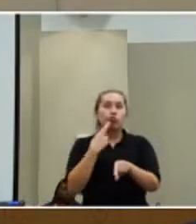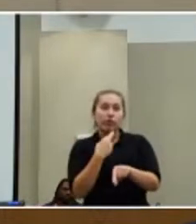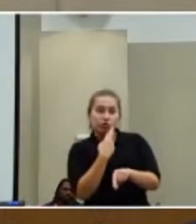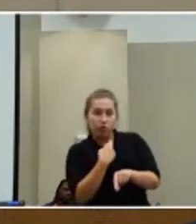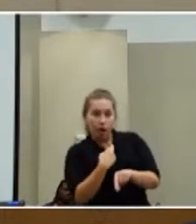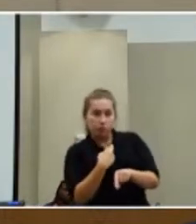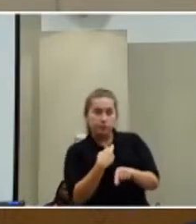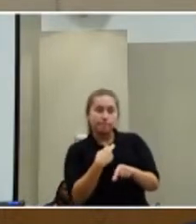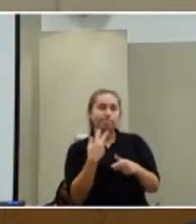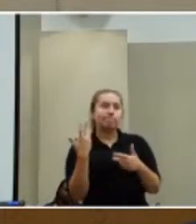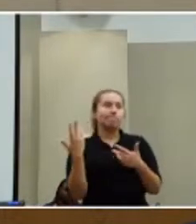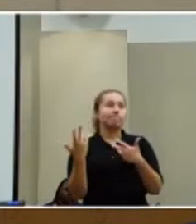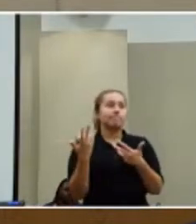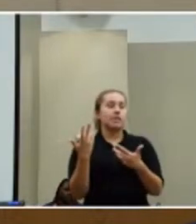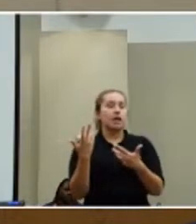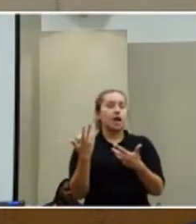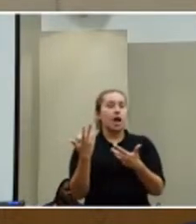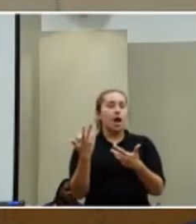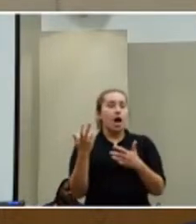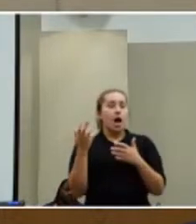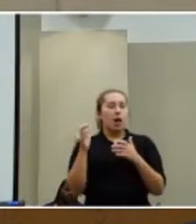restaurants.